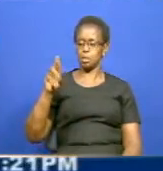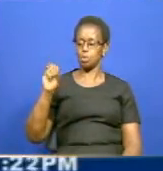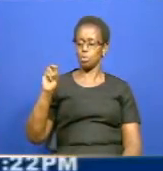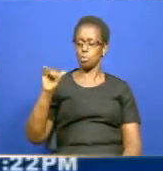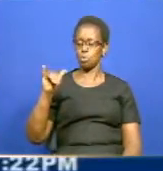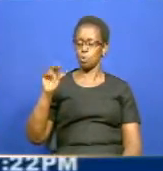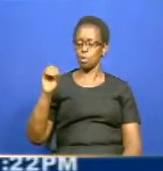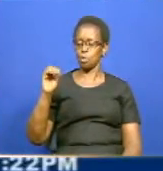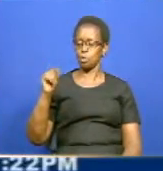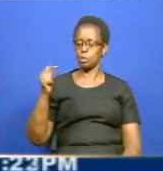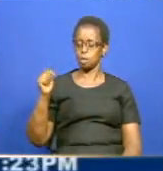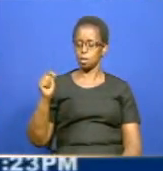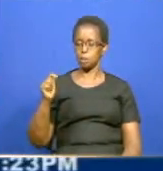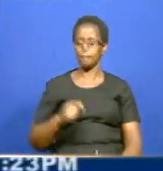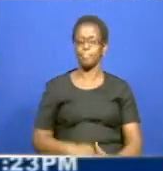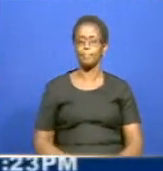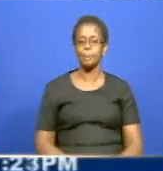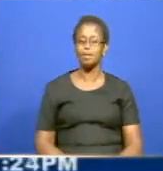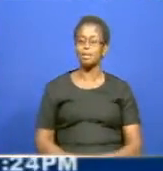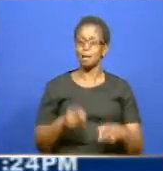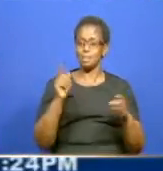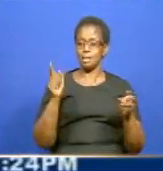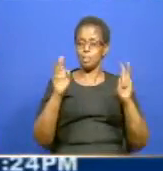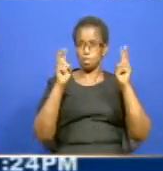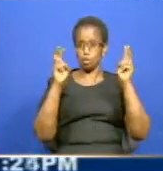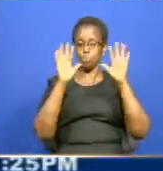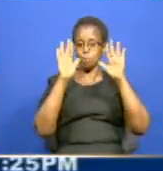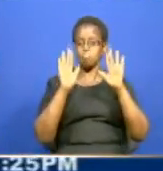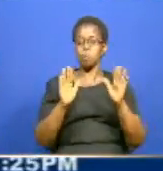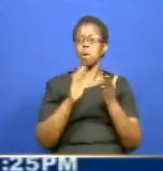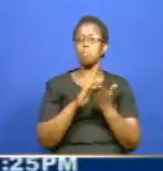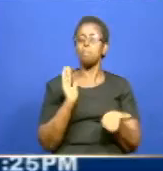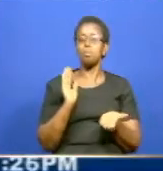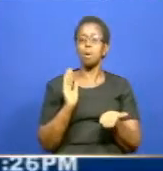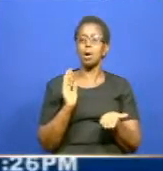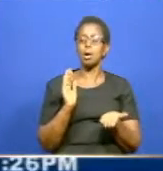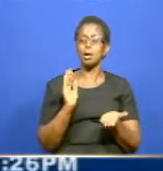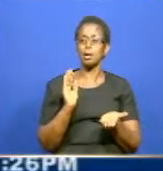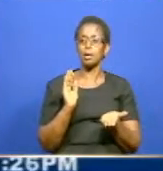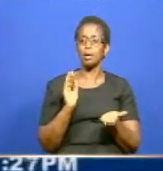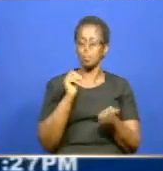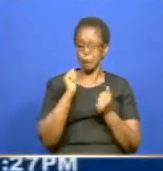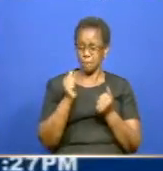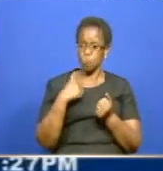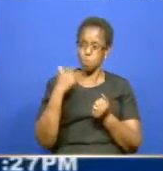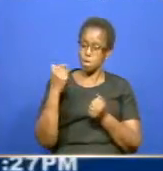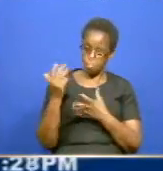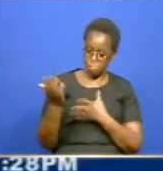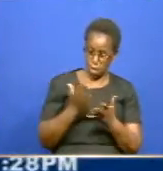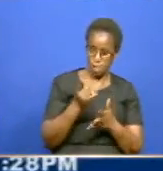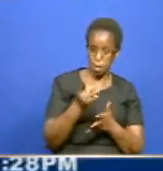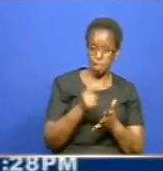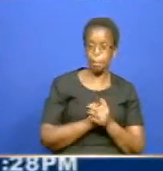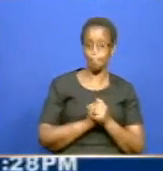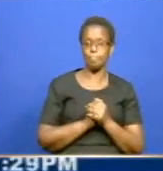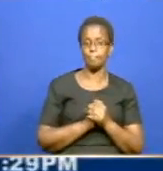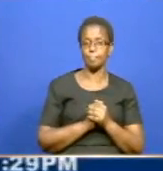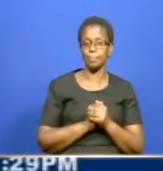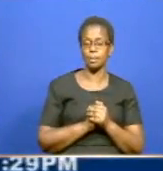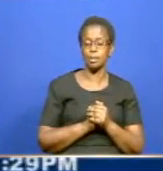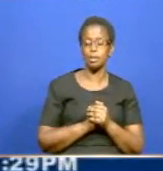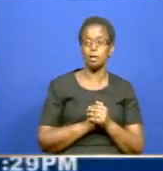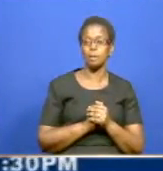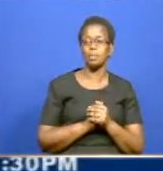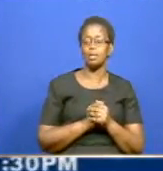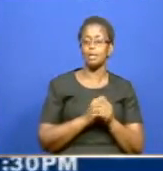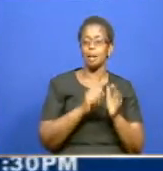that Senator Cherargei is bringing to the attention of the House by way of statement. Mr. Speaker, the identification